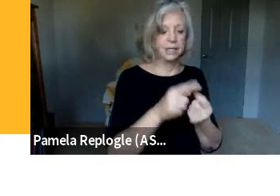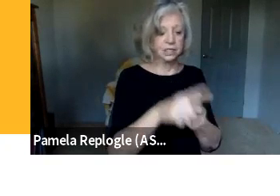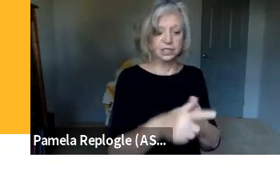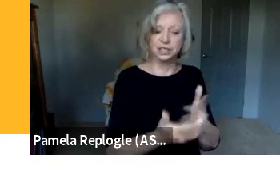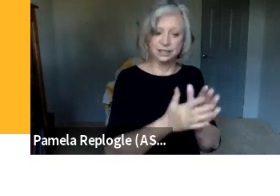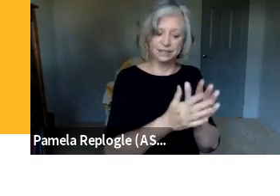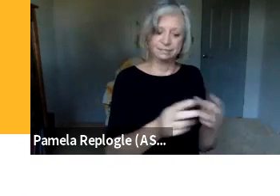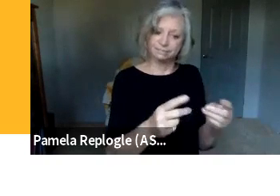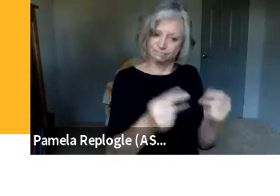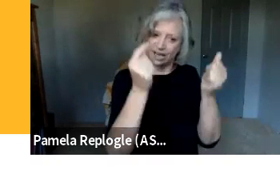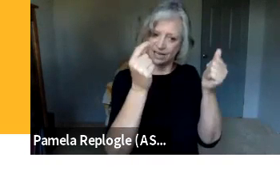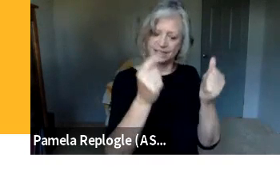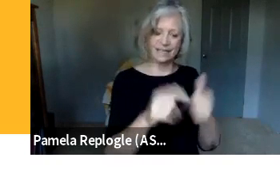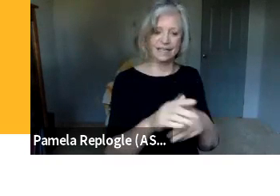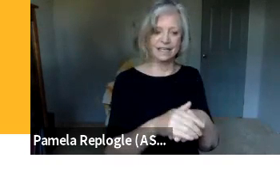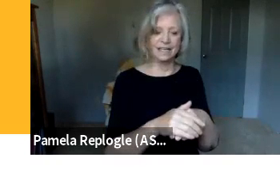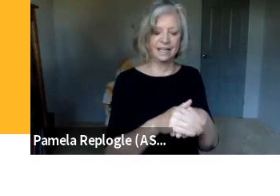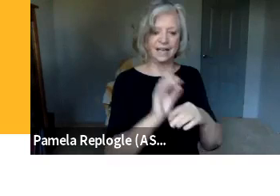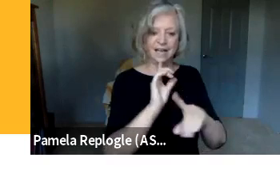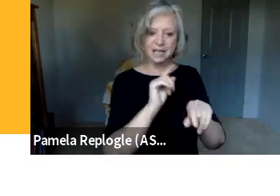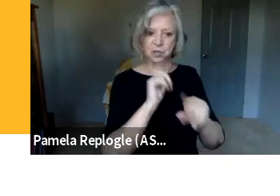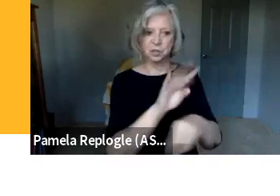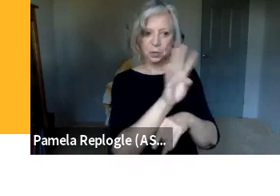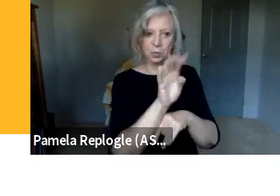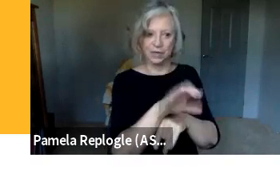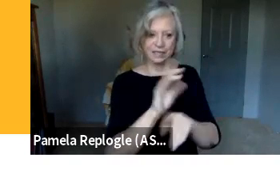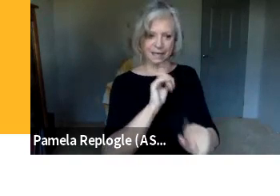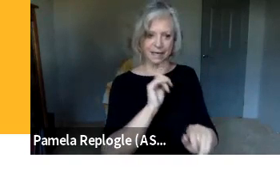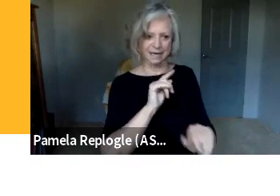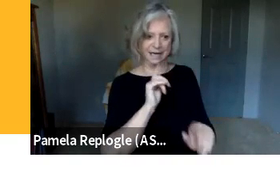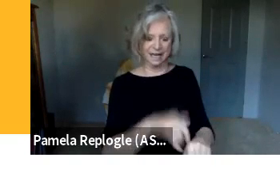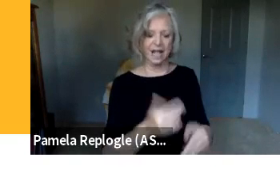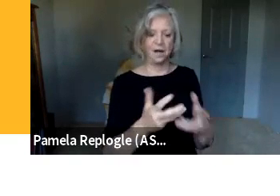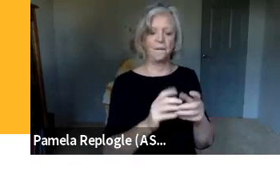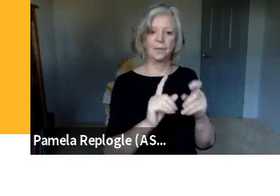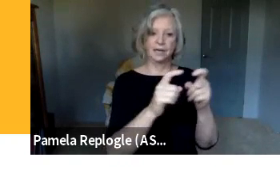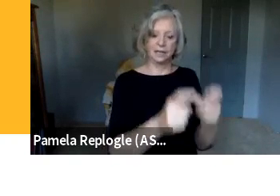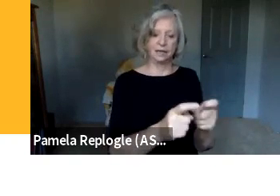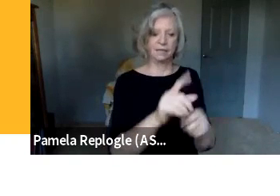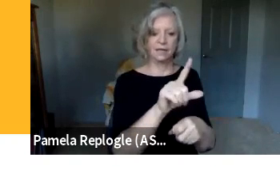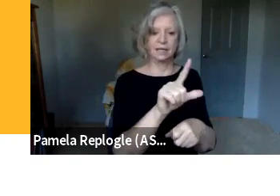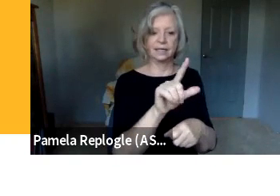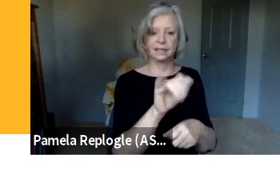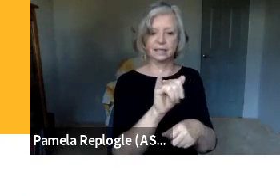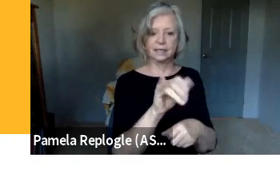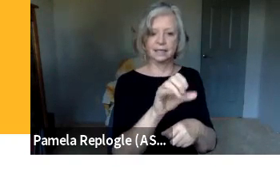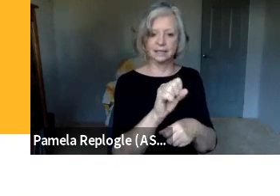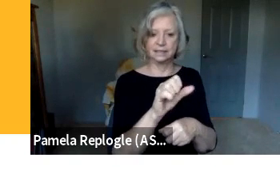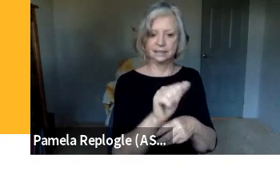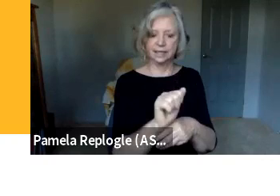answering questions in the chat. And I want to give Lisa Erickson a chance to answer